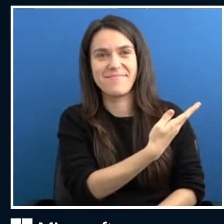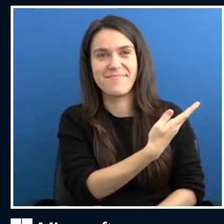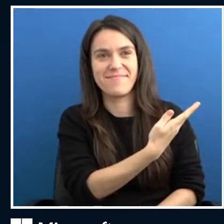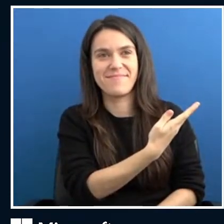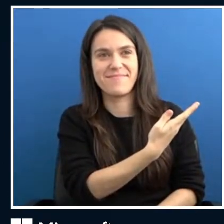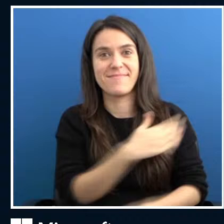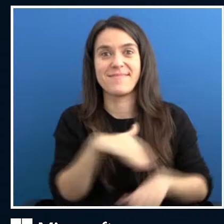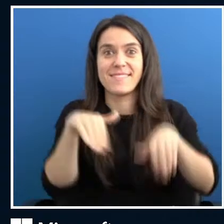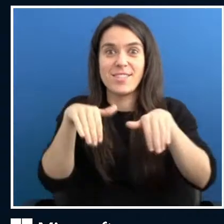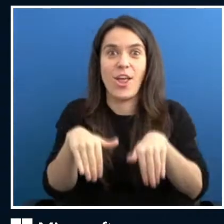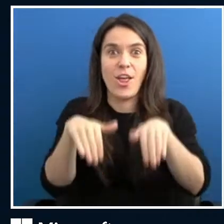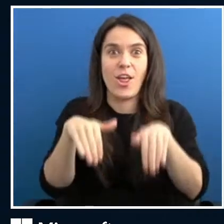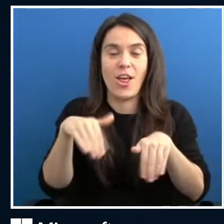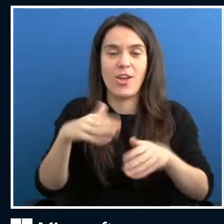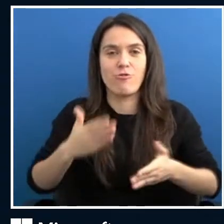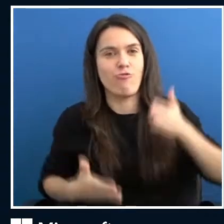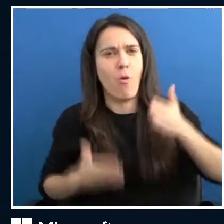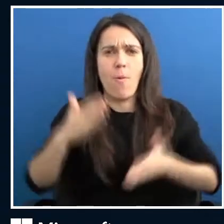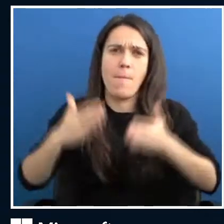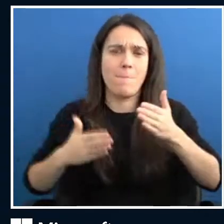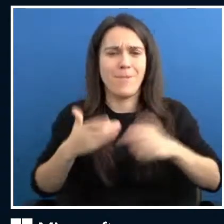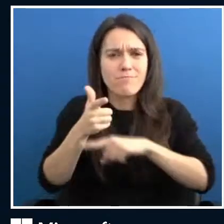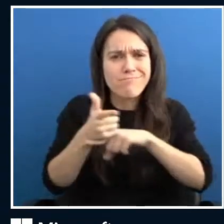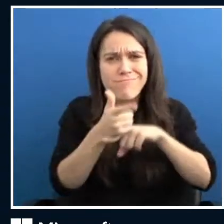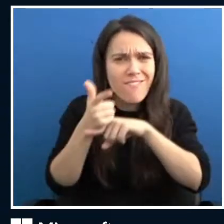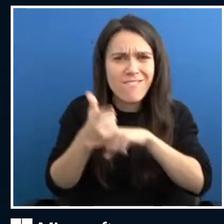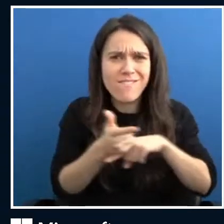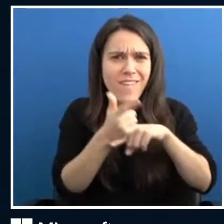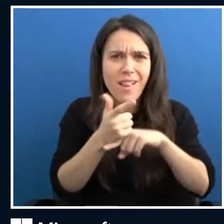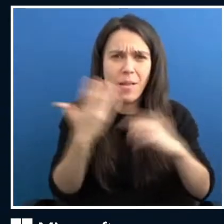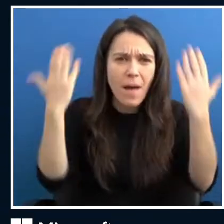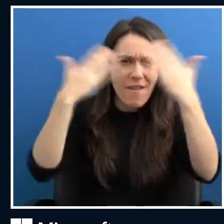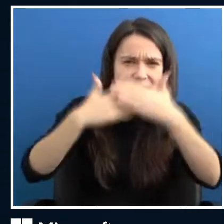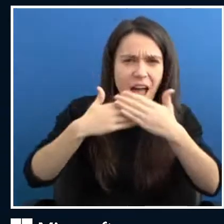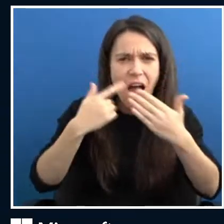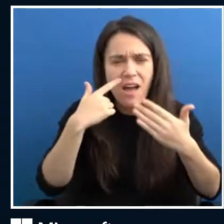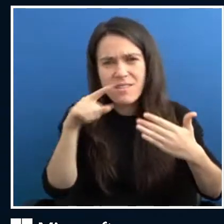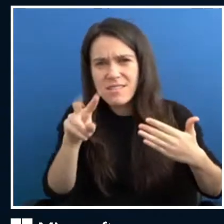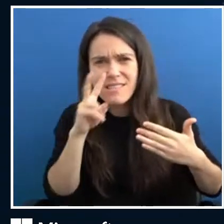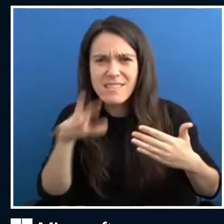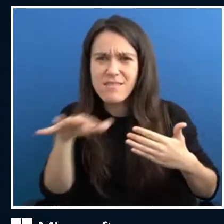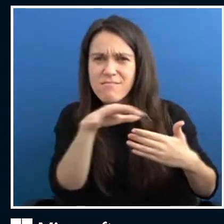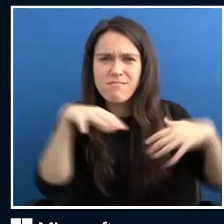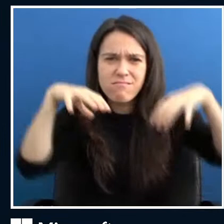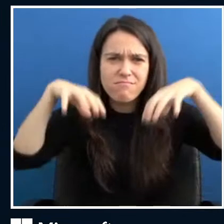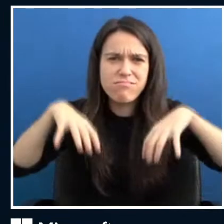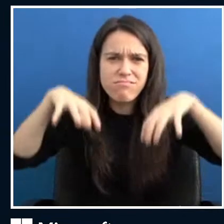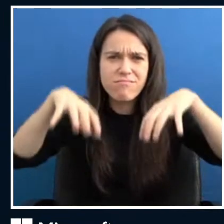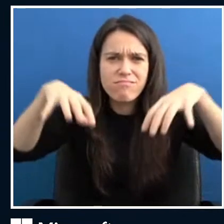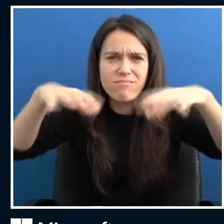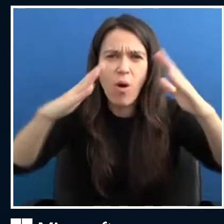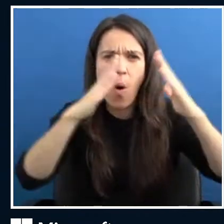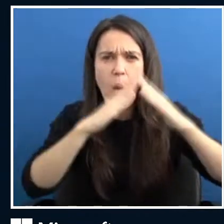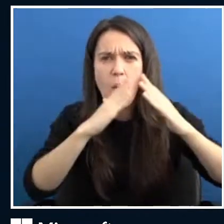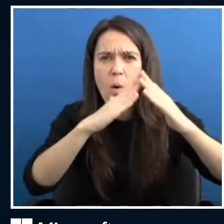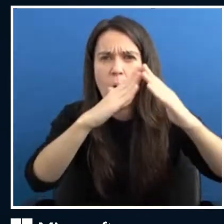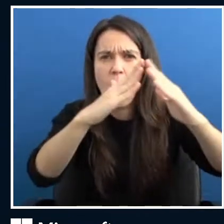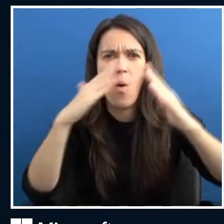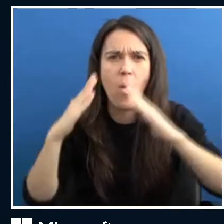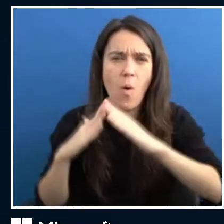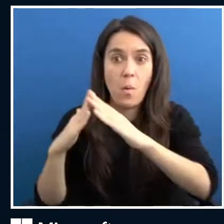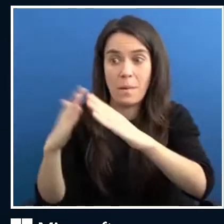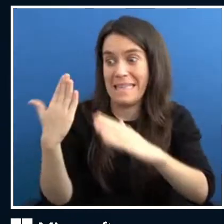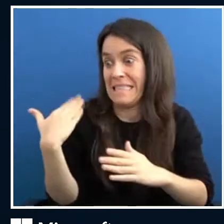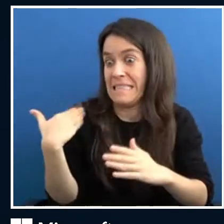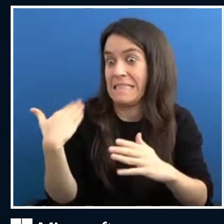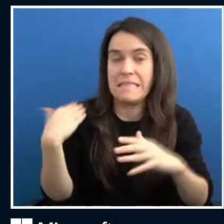a Canadian citizen at night in a residential area. It recently went on sale, and so